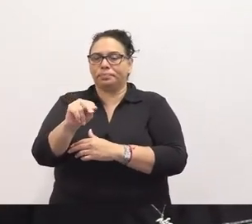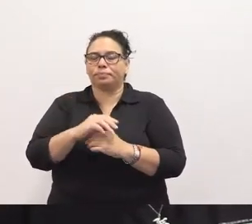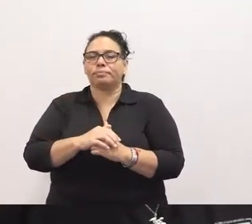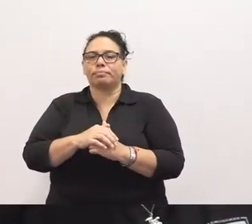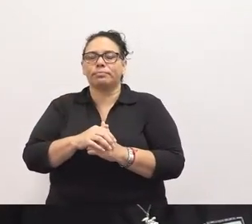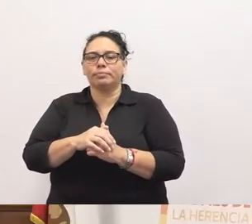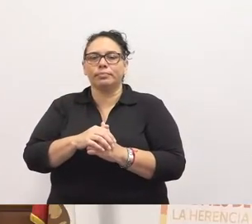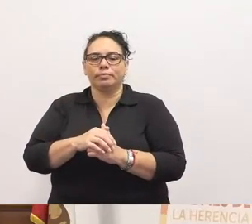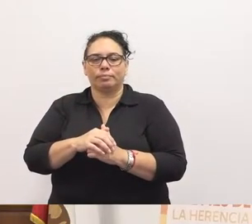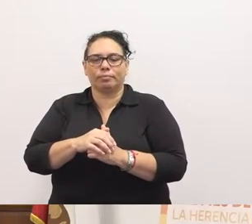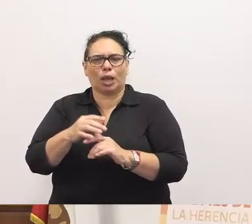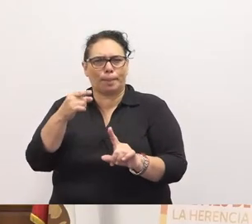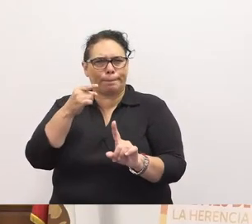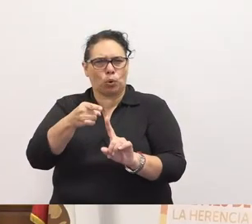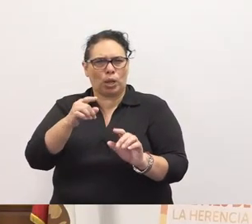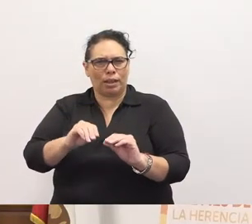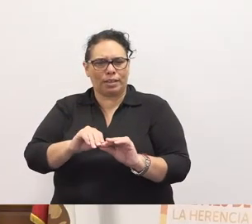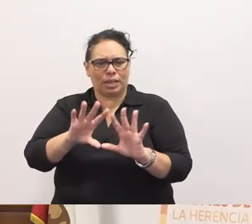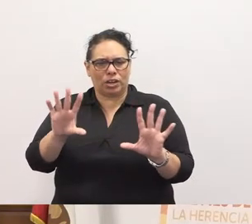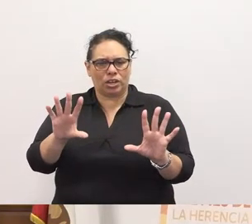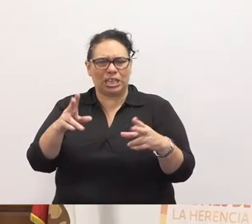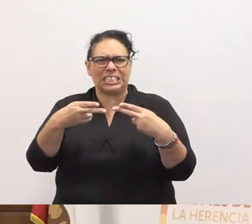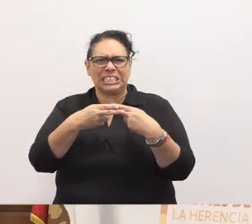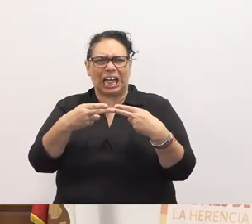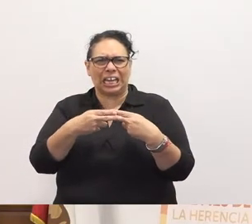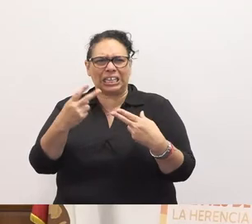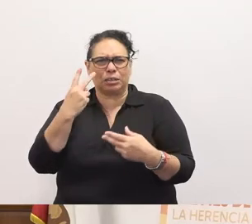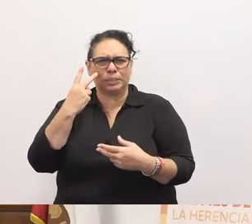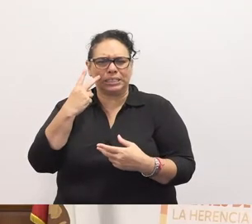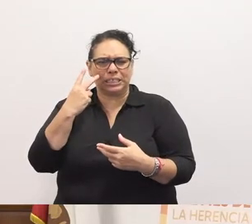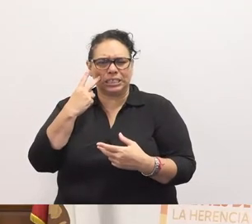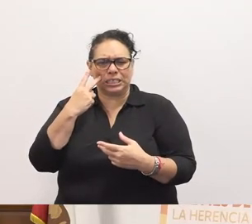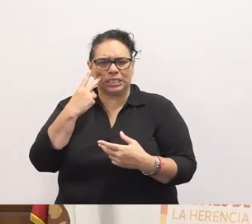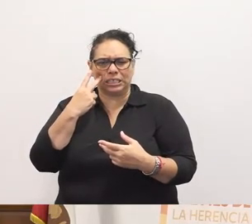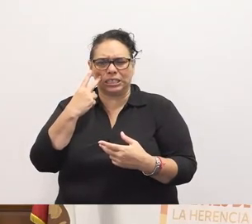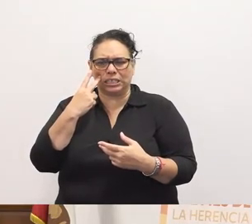just a point of clarification, the slide that we're seeing.